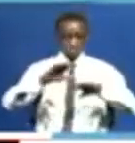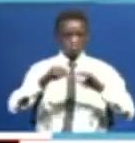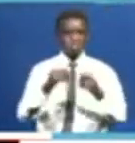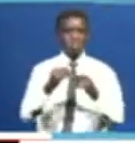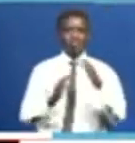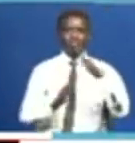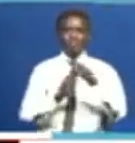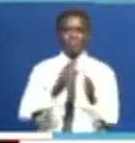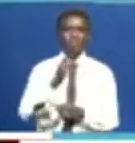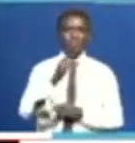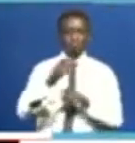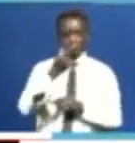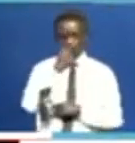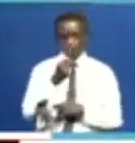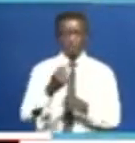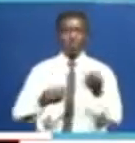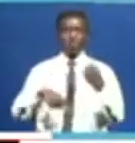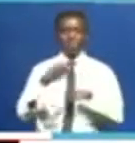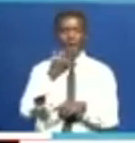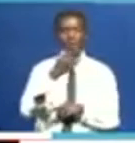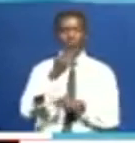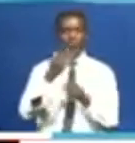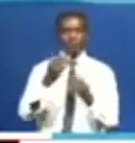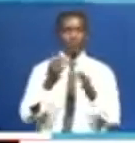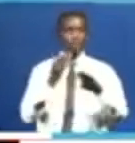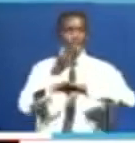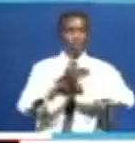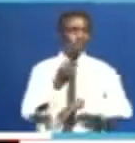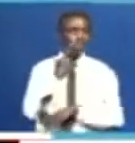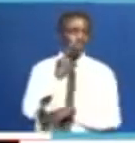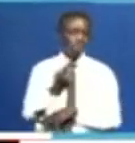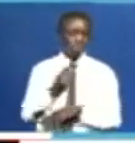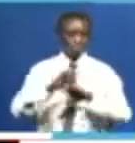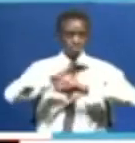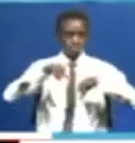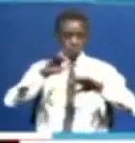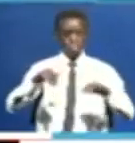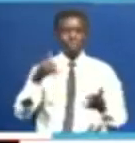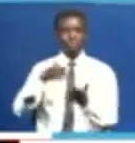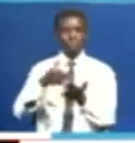and women's titles respectively. Over 100 swimmers took part in the championship.